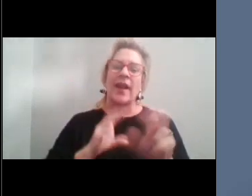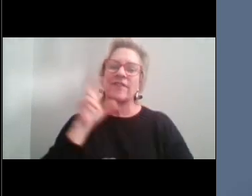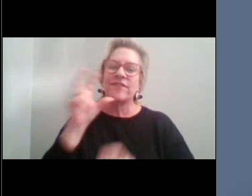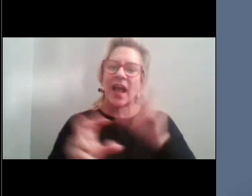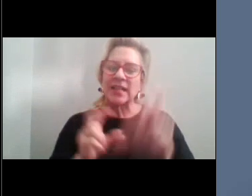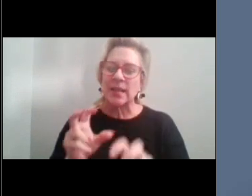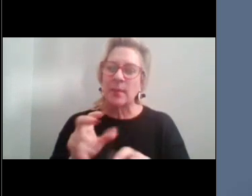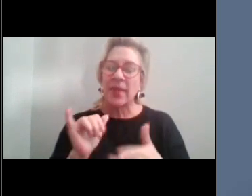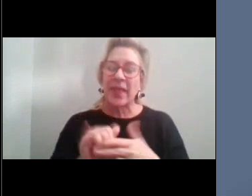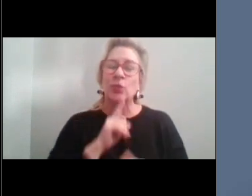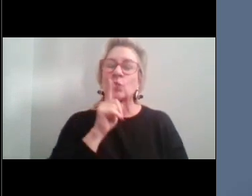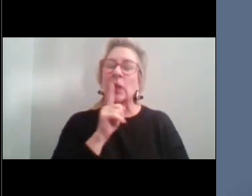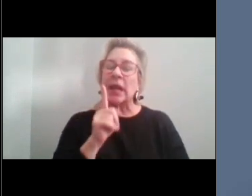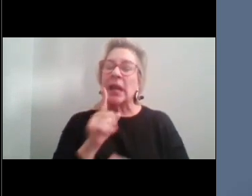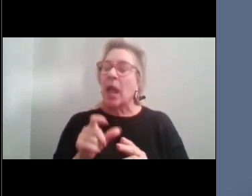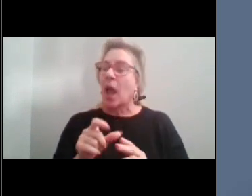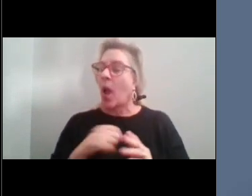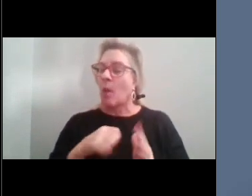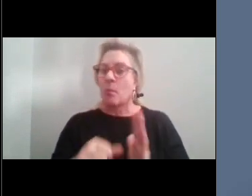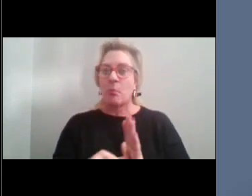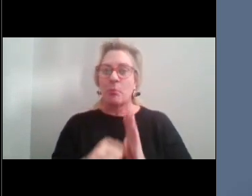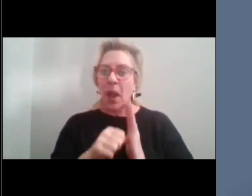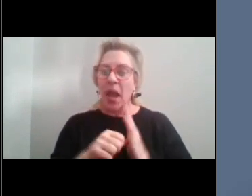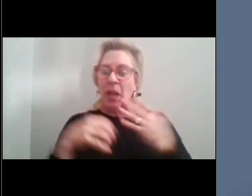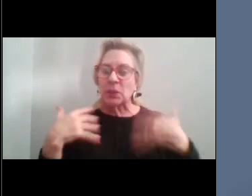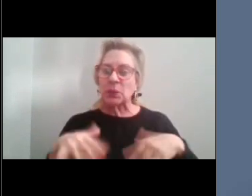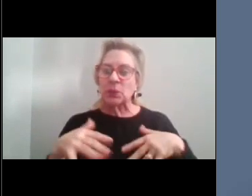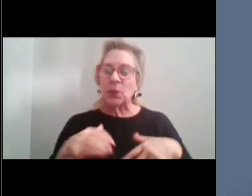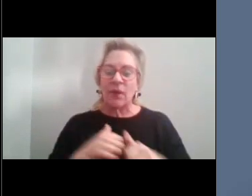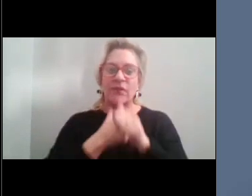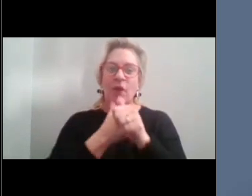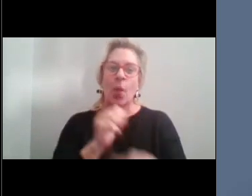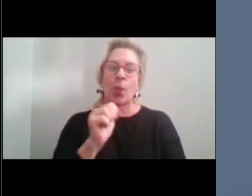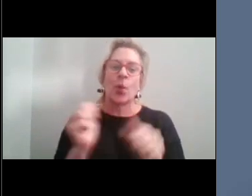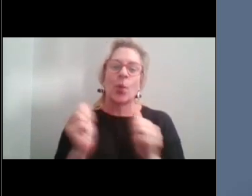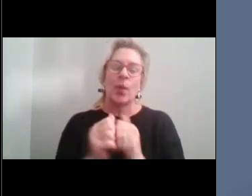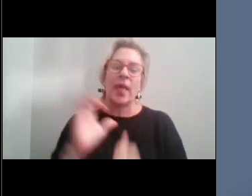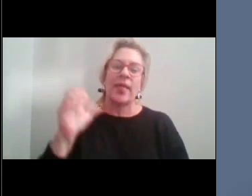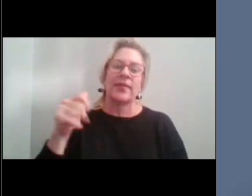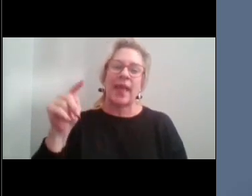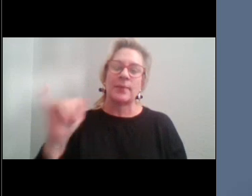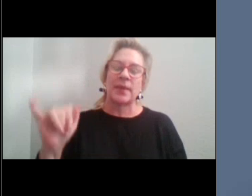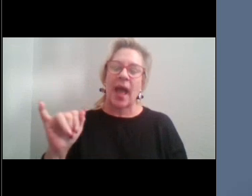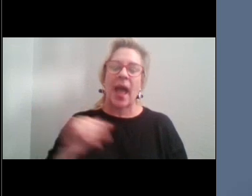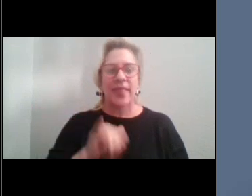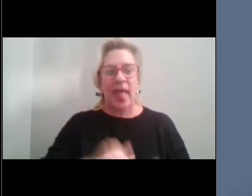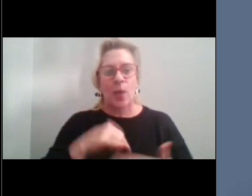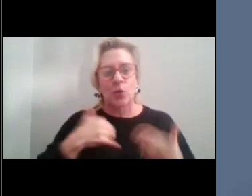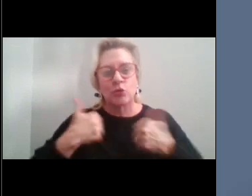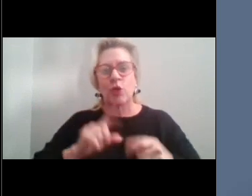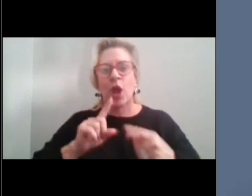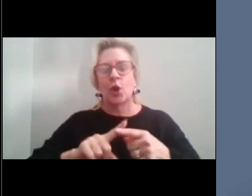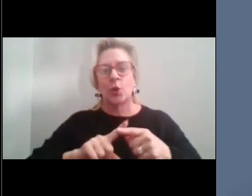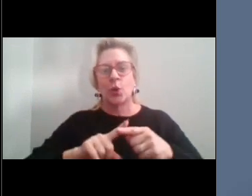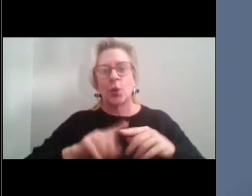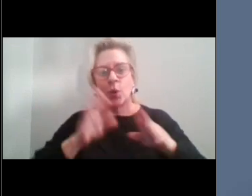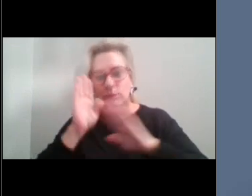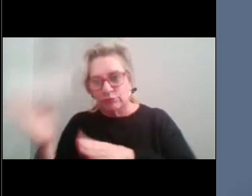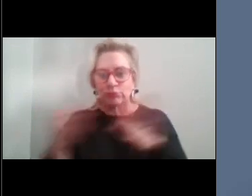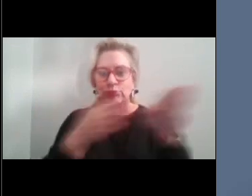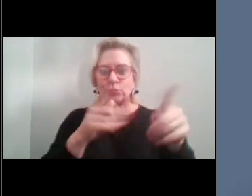been very, very impressive as we've been following the work with CAPDI and moving towards cleaner transportation systems. So thank you for